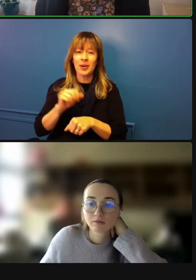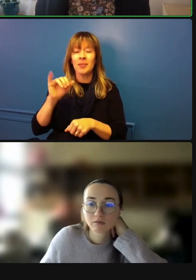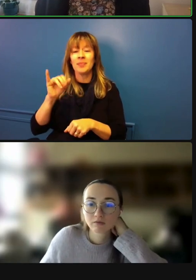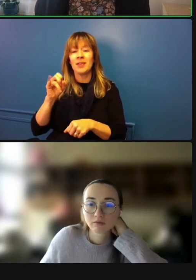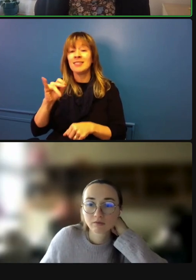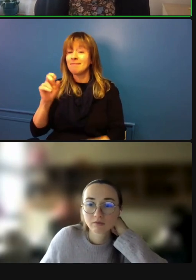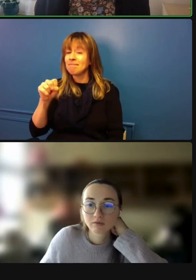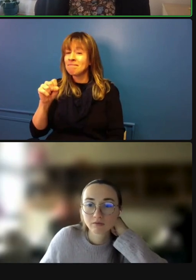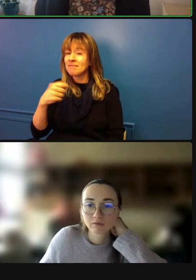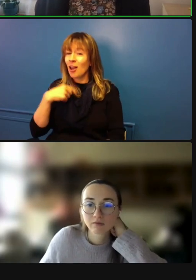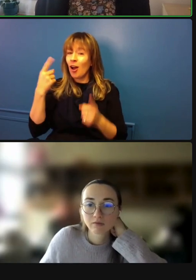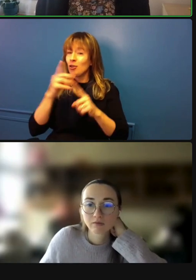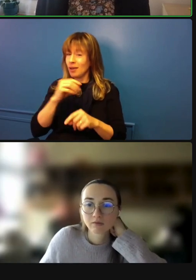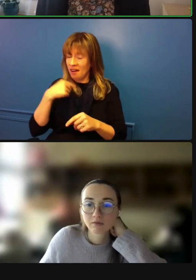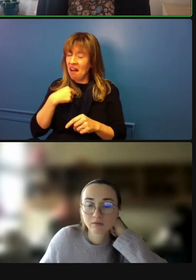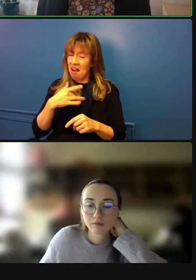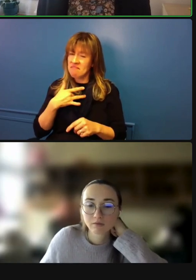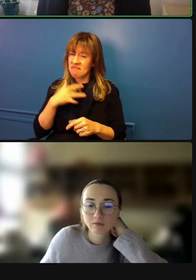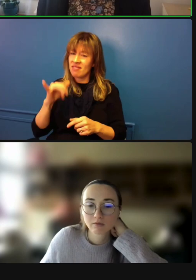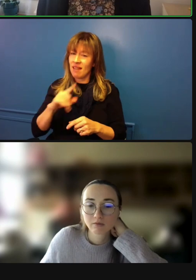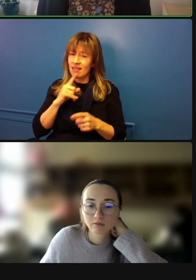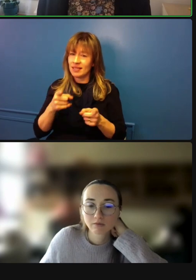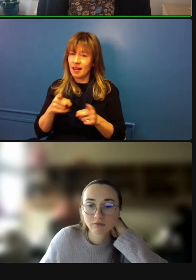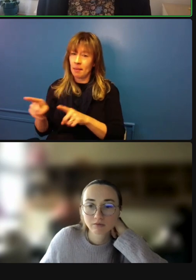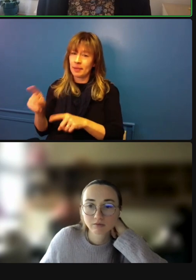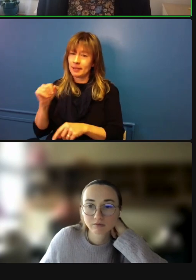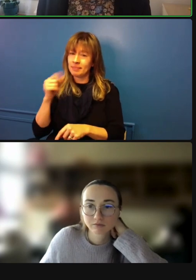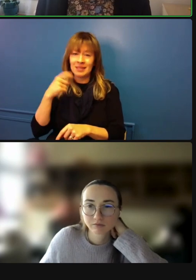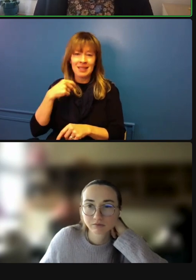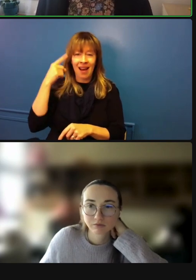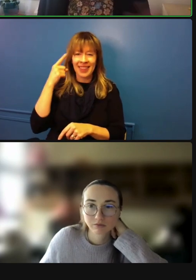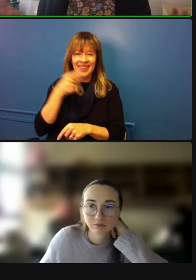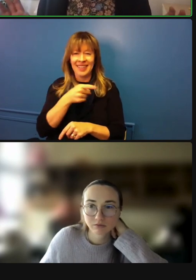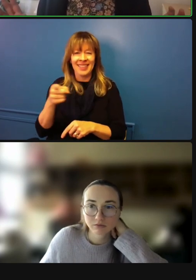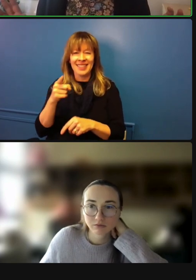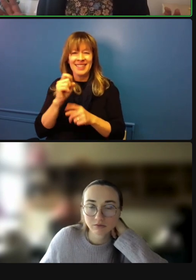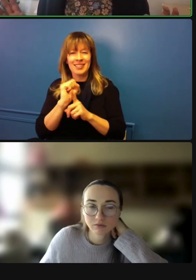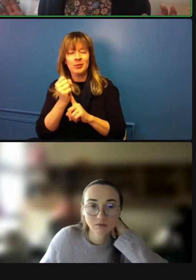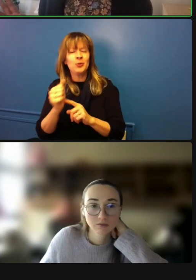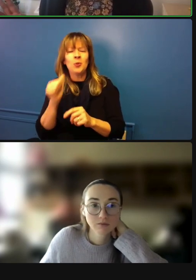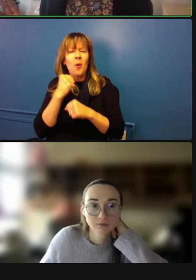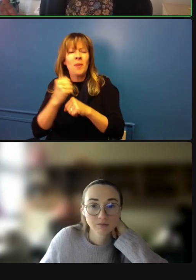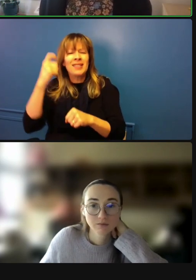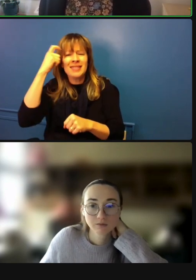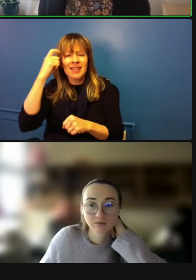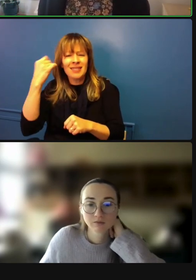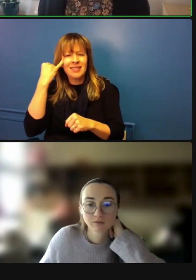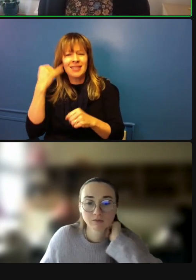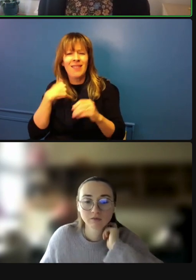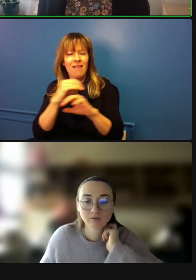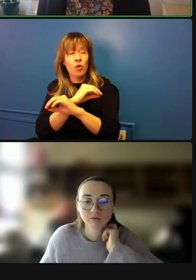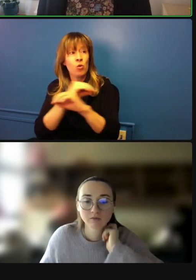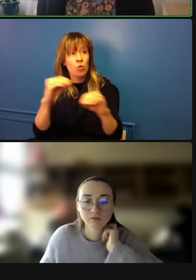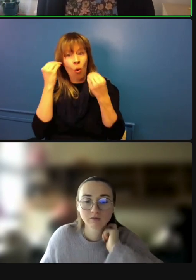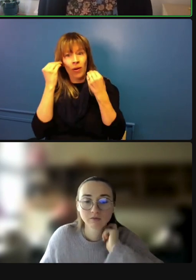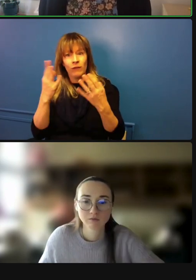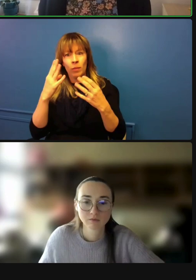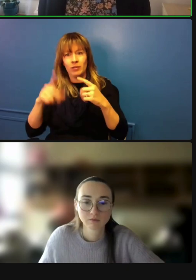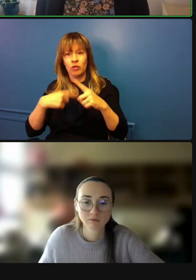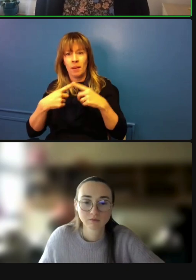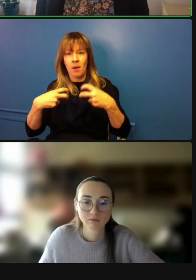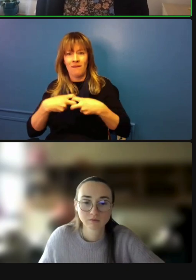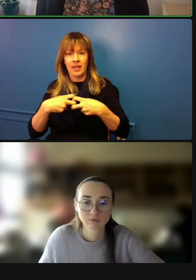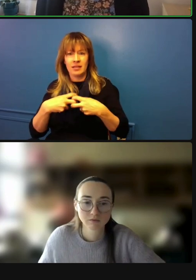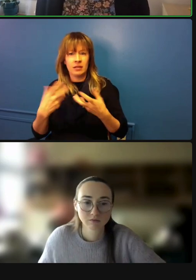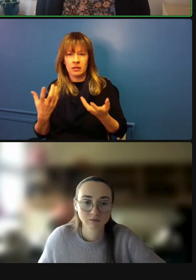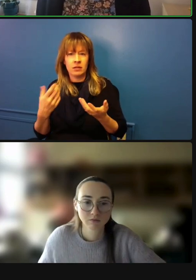happening because I don't think these scenarios would make sense with no information about physics, right? So I think there must